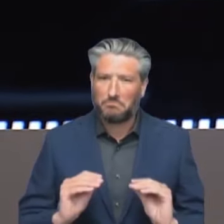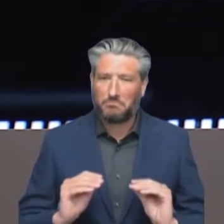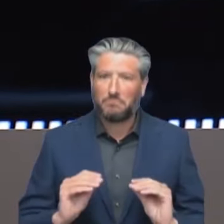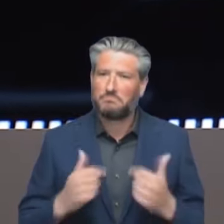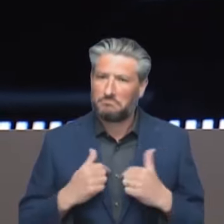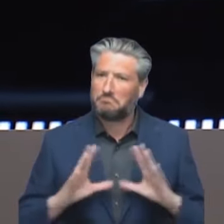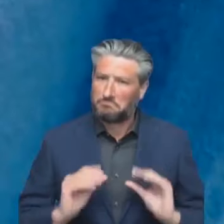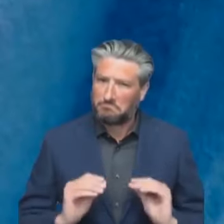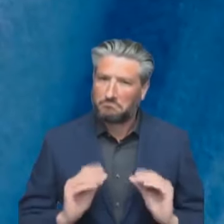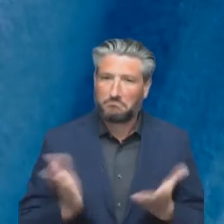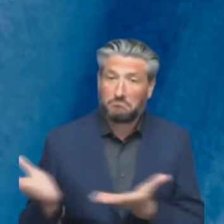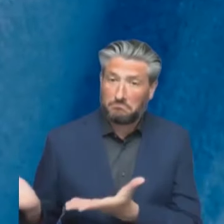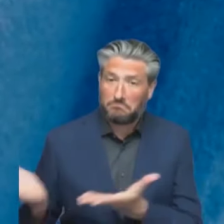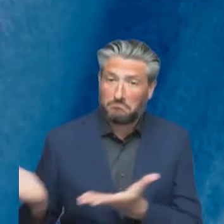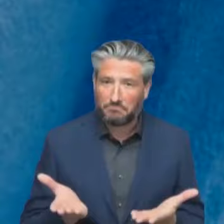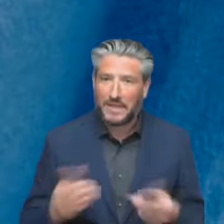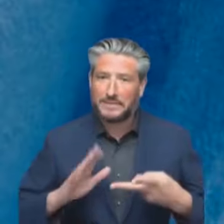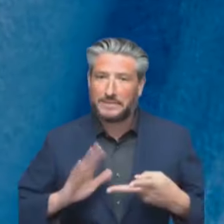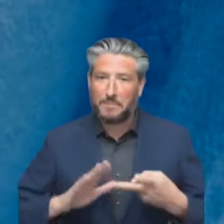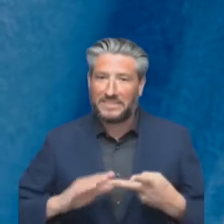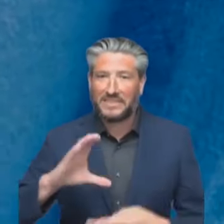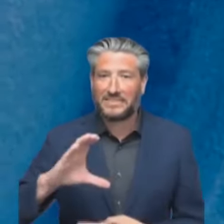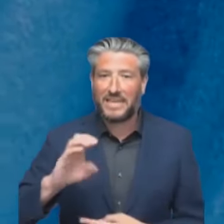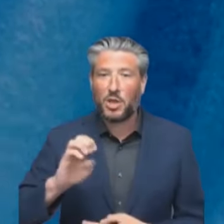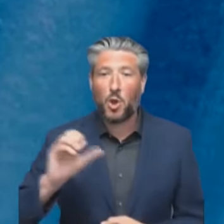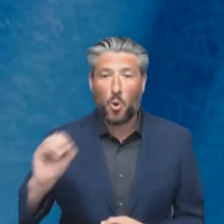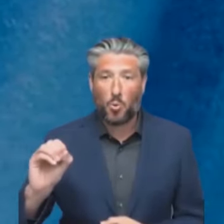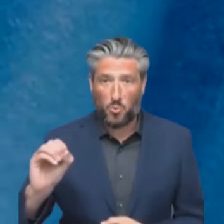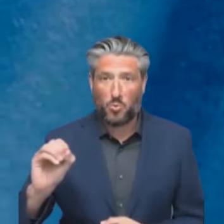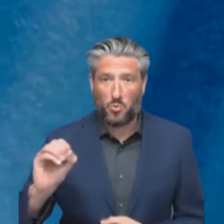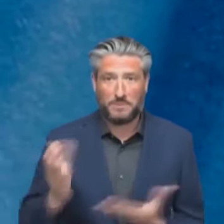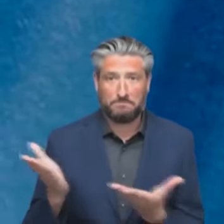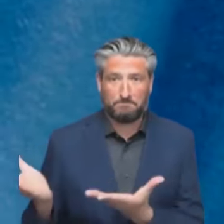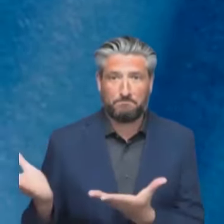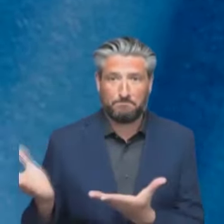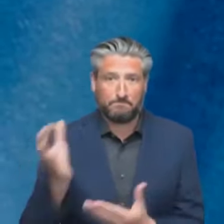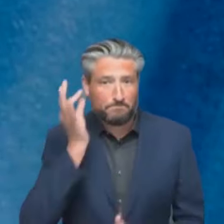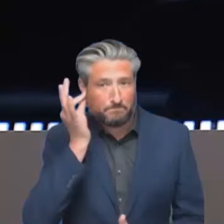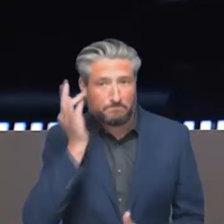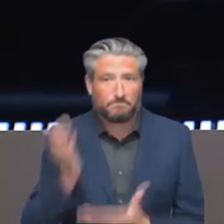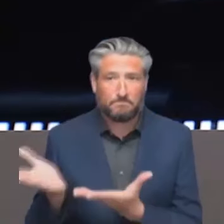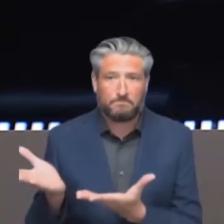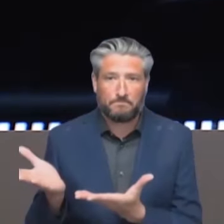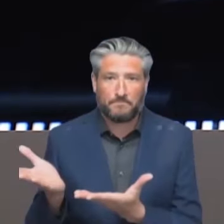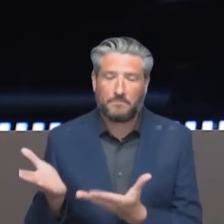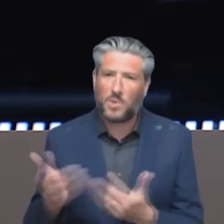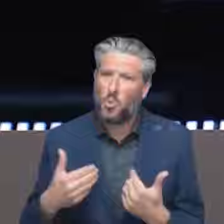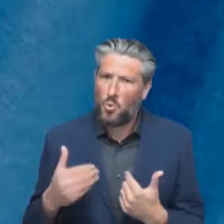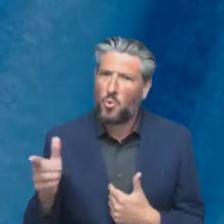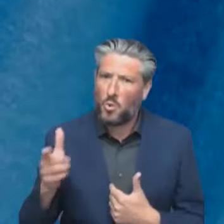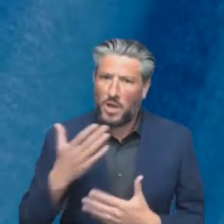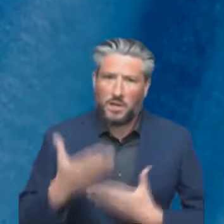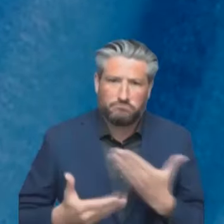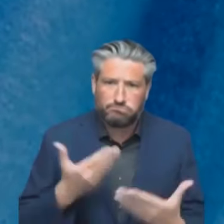our Deputy CEO, Clotilde Delbos, whose unwavering commitment helped to maintain Renault's cohesion in the difficult period we went through in 2019